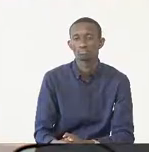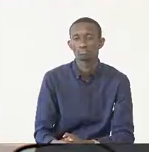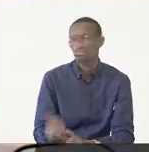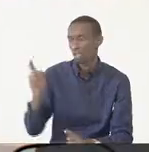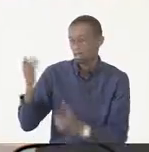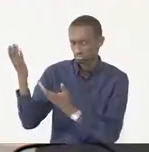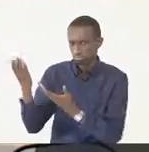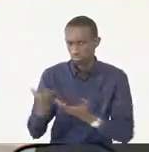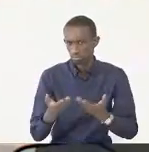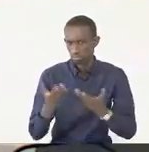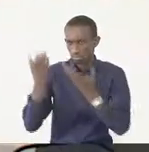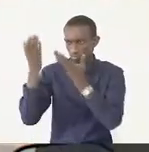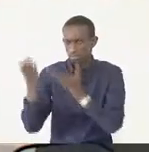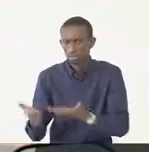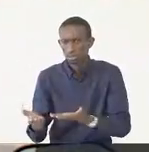masses,